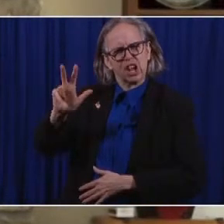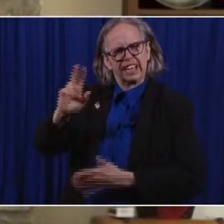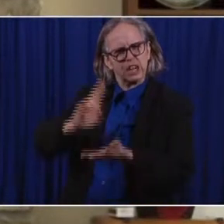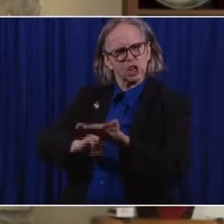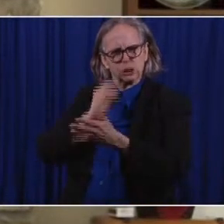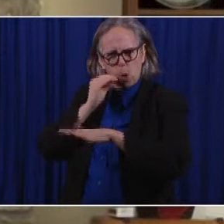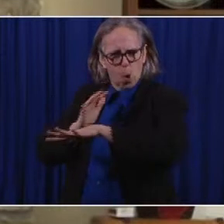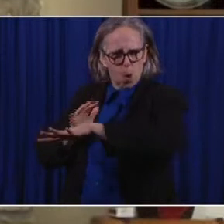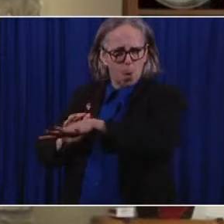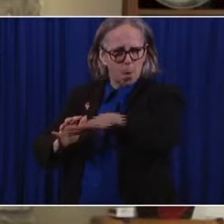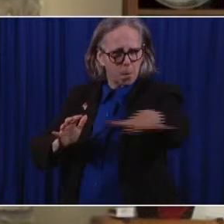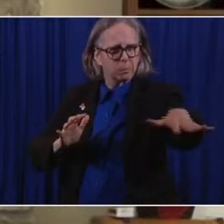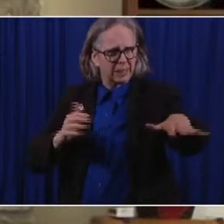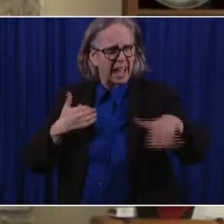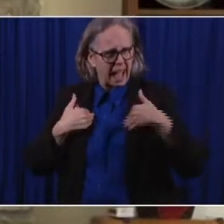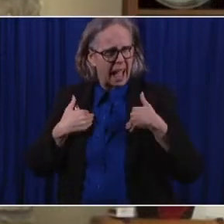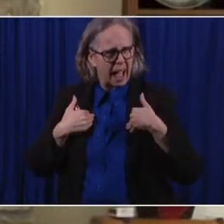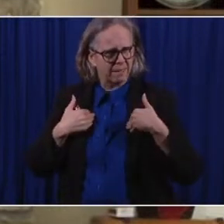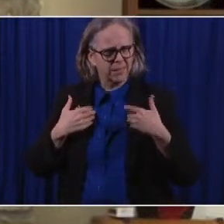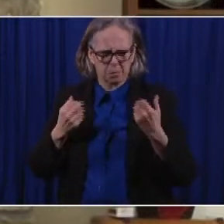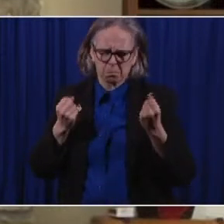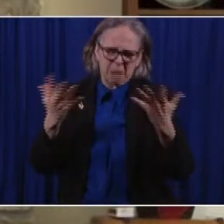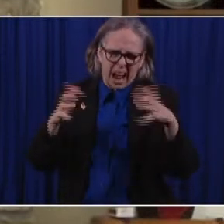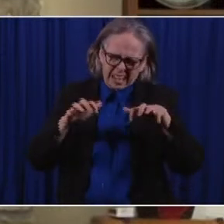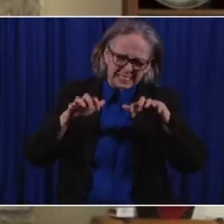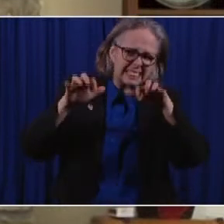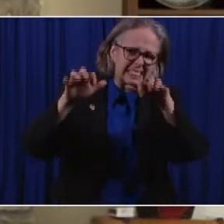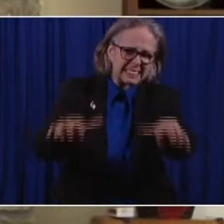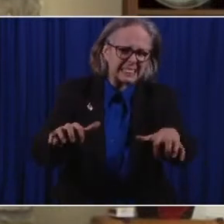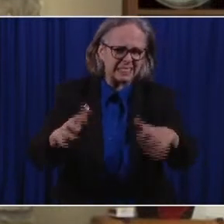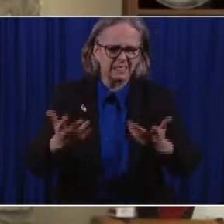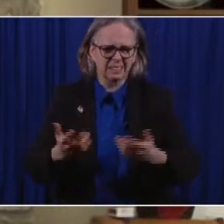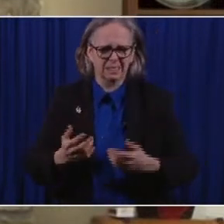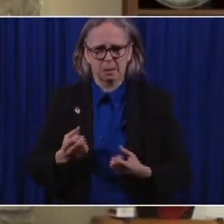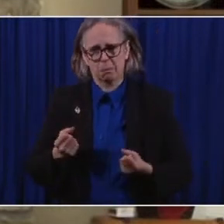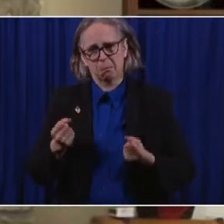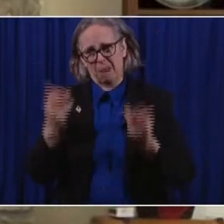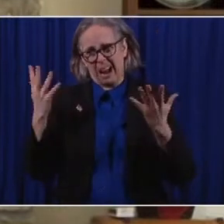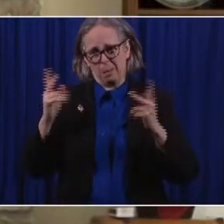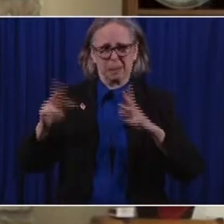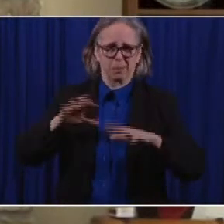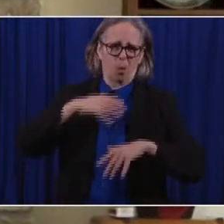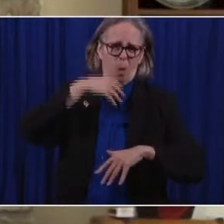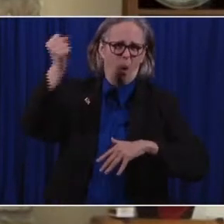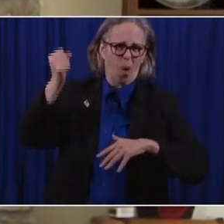nursing homes, not just because of our population, but we have a lot of nursing homes, frankly, because